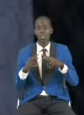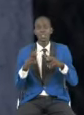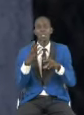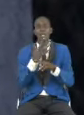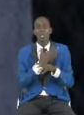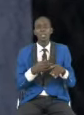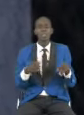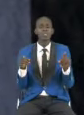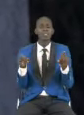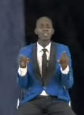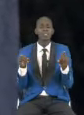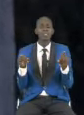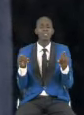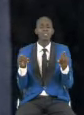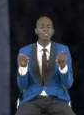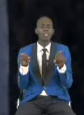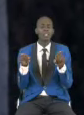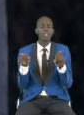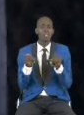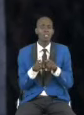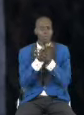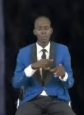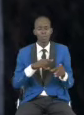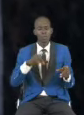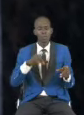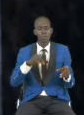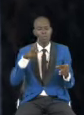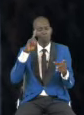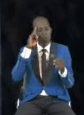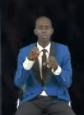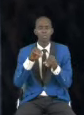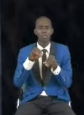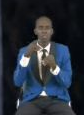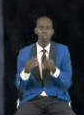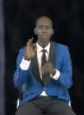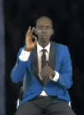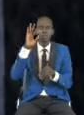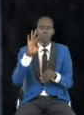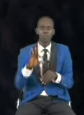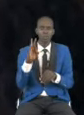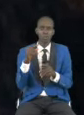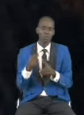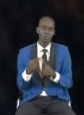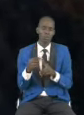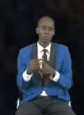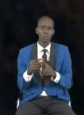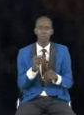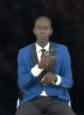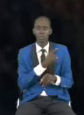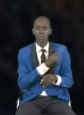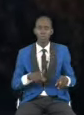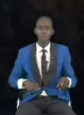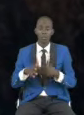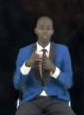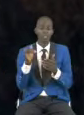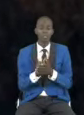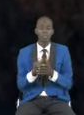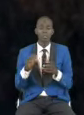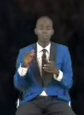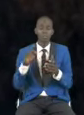she believed the prophet, the messenger of the Lord, after that retreat, she went back home, and